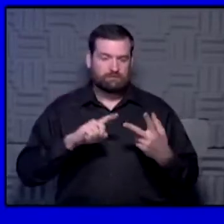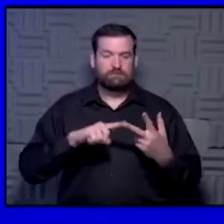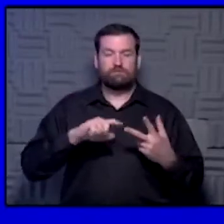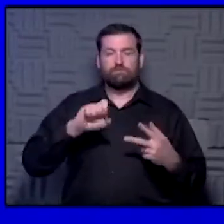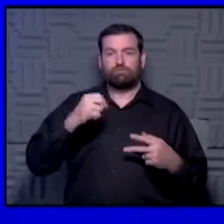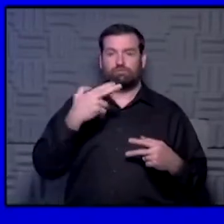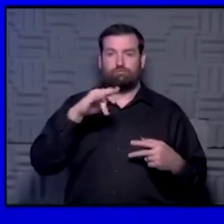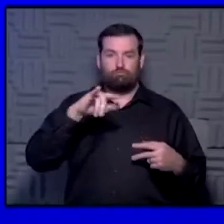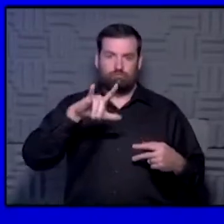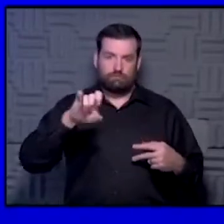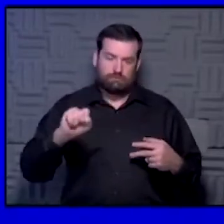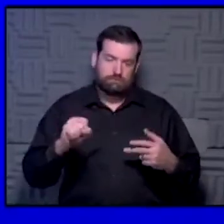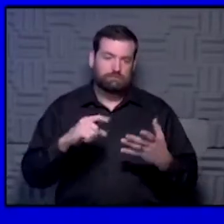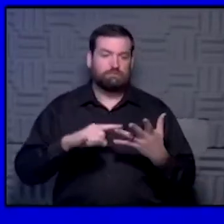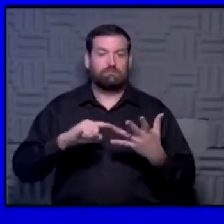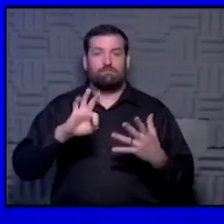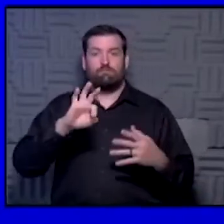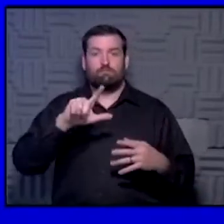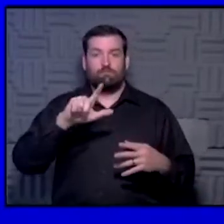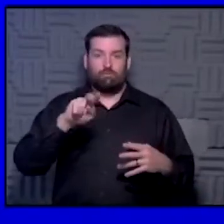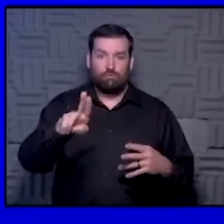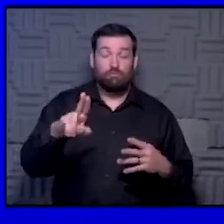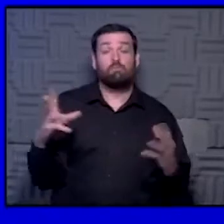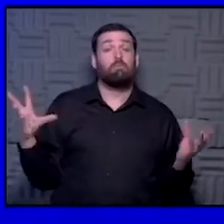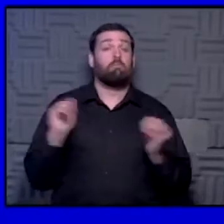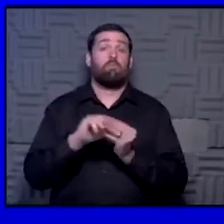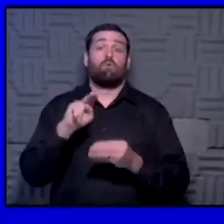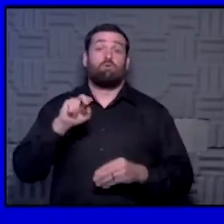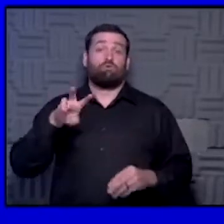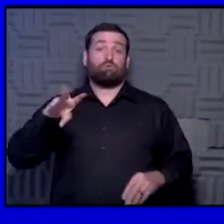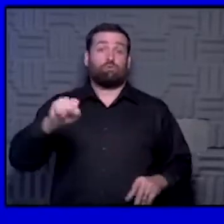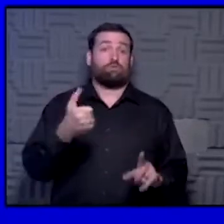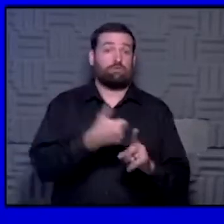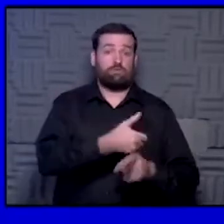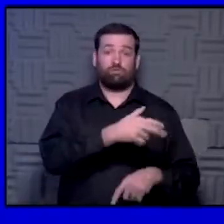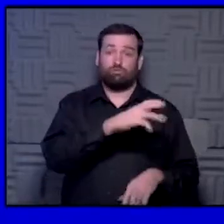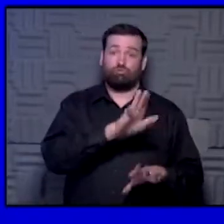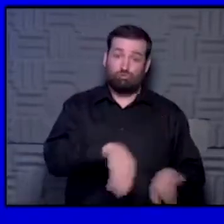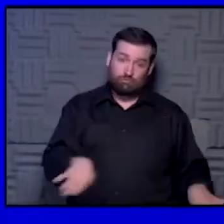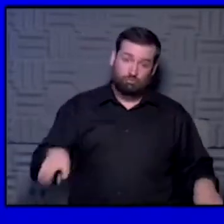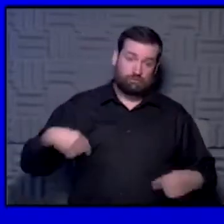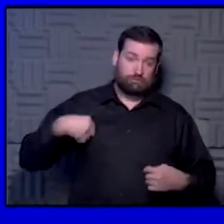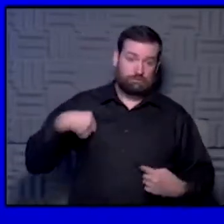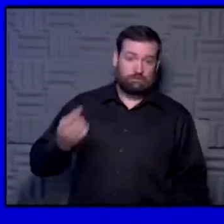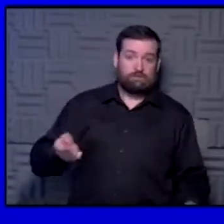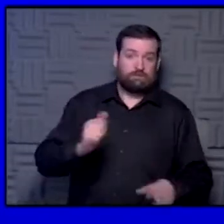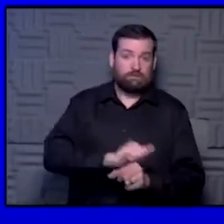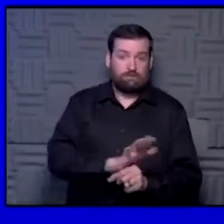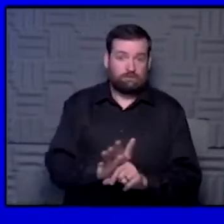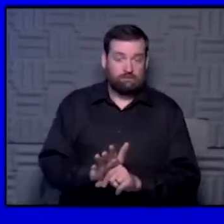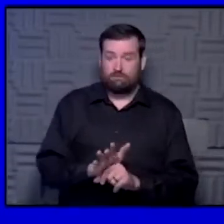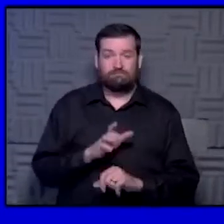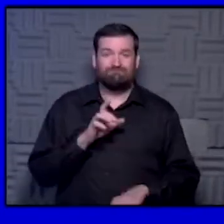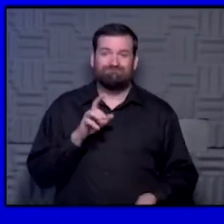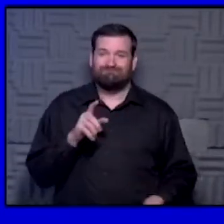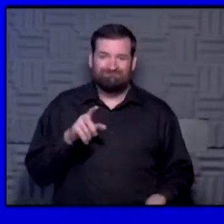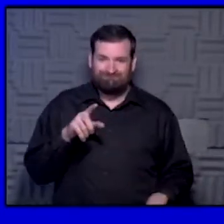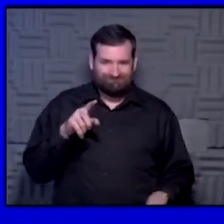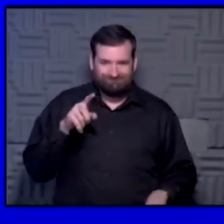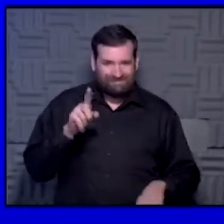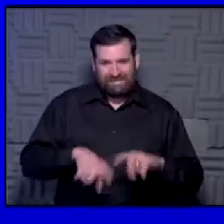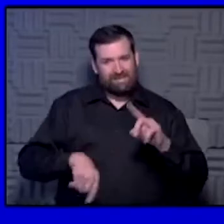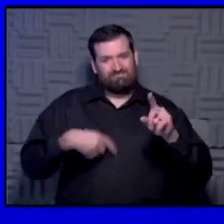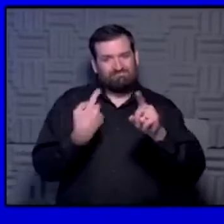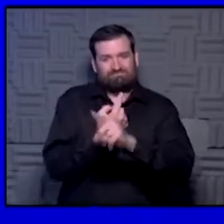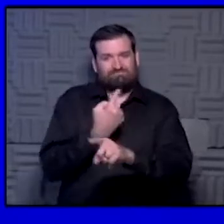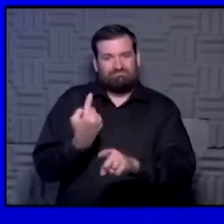influenza vaccine, and more importantly, we're seeing more news that children, since the start of the pandemic, have not been able to get their